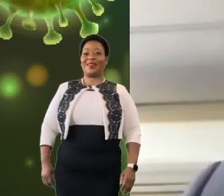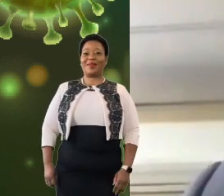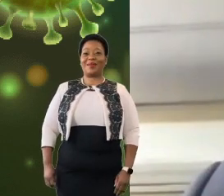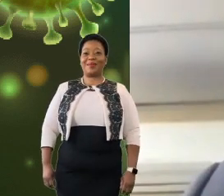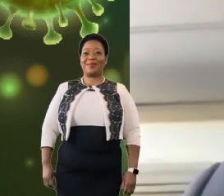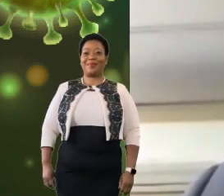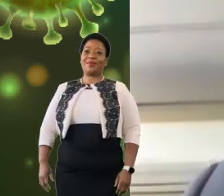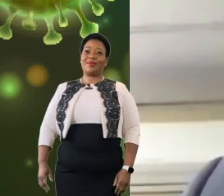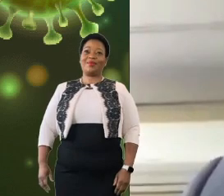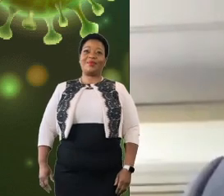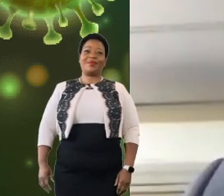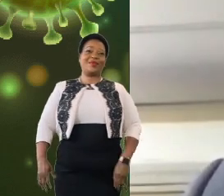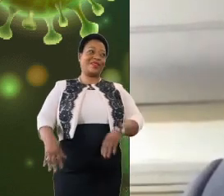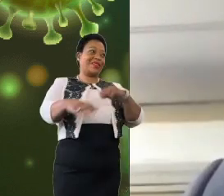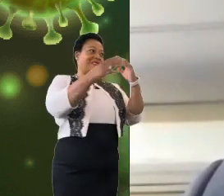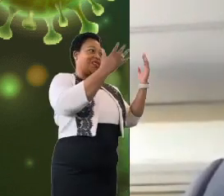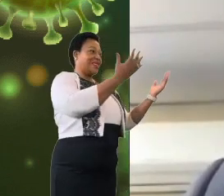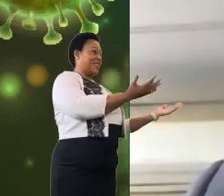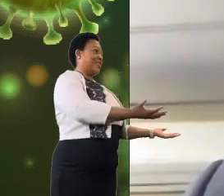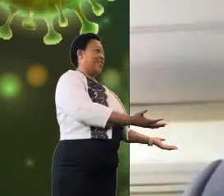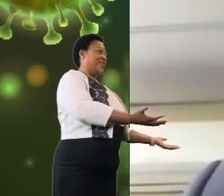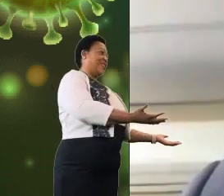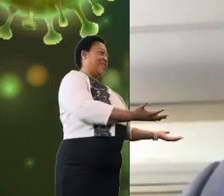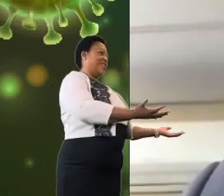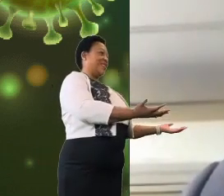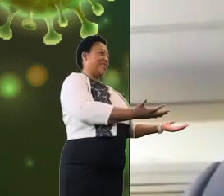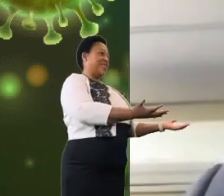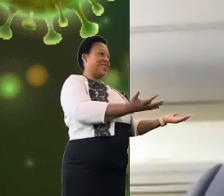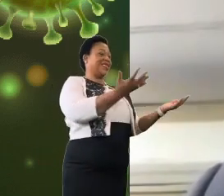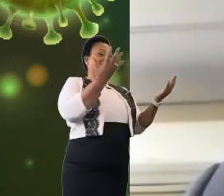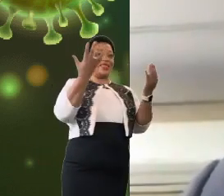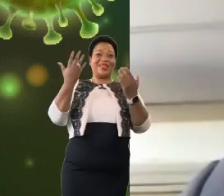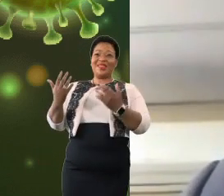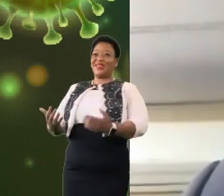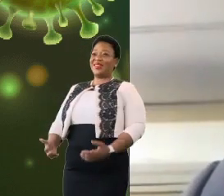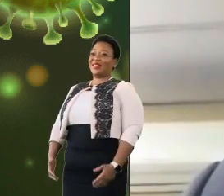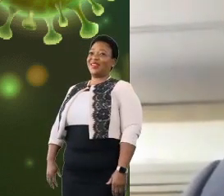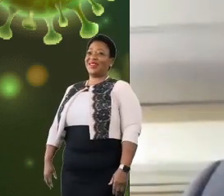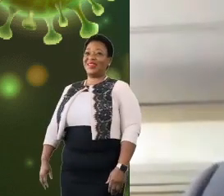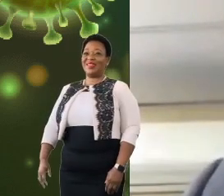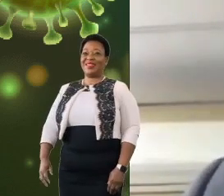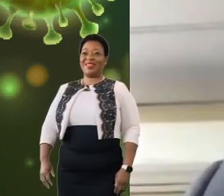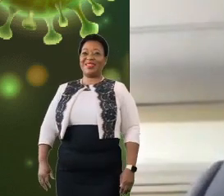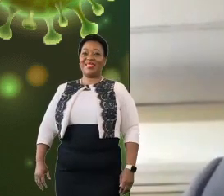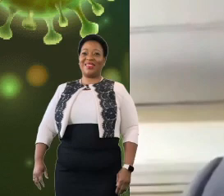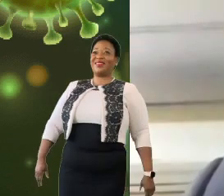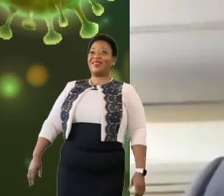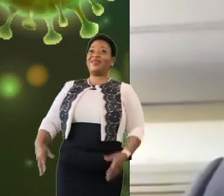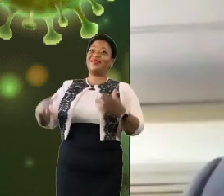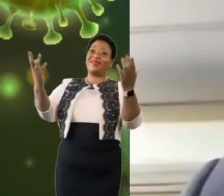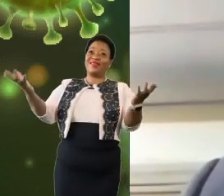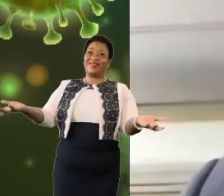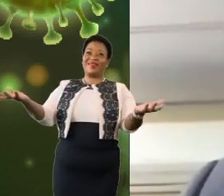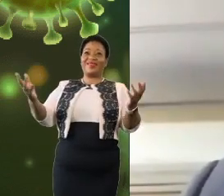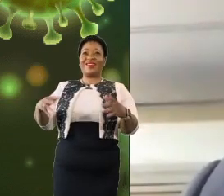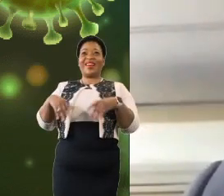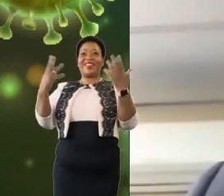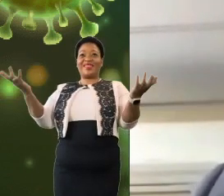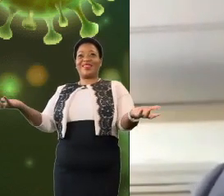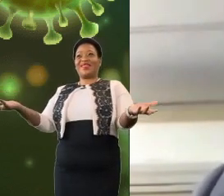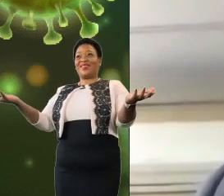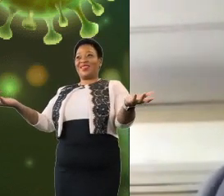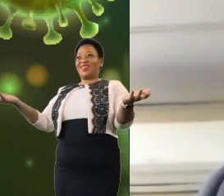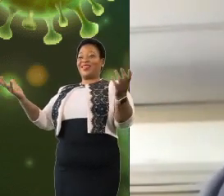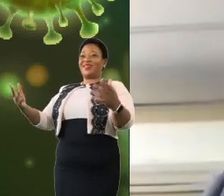5.5, and then they would have topped it up by 6,000 rands. but now they topped up by 4.5.